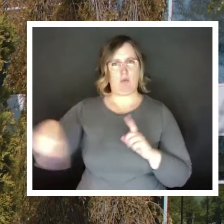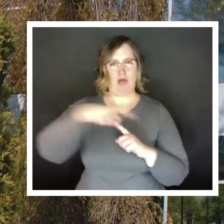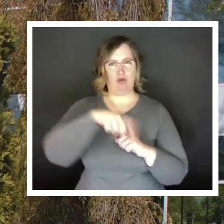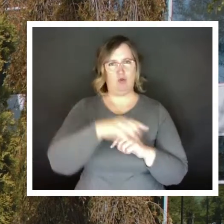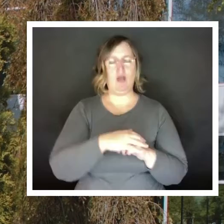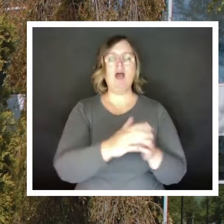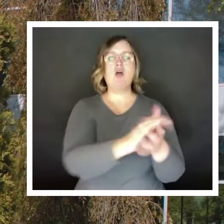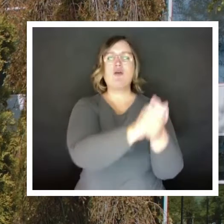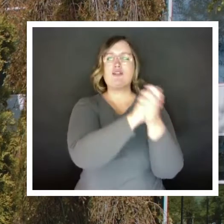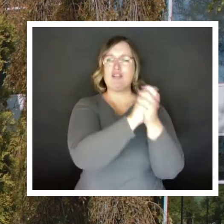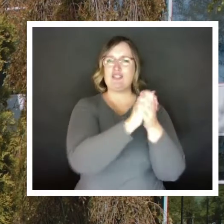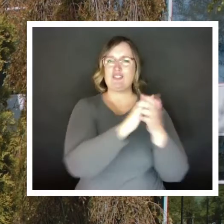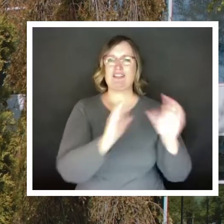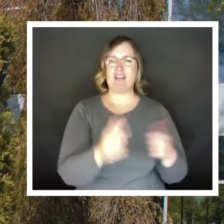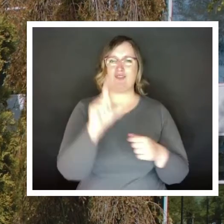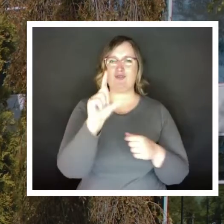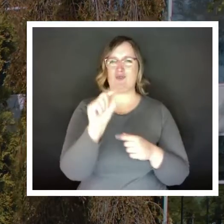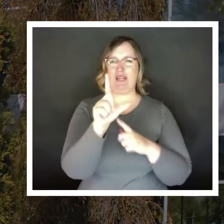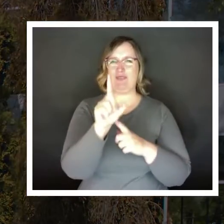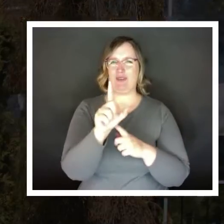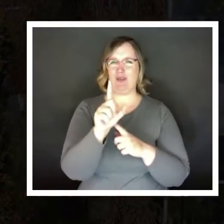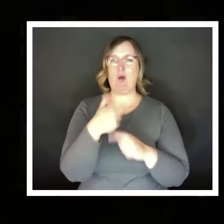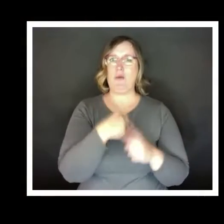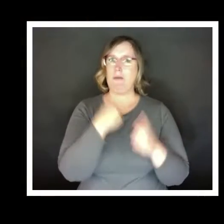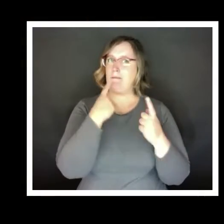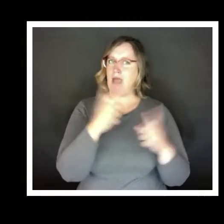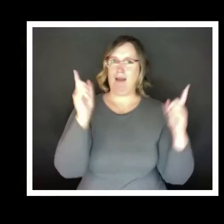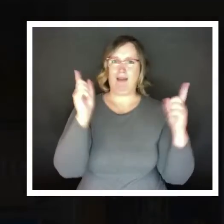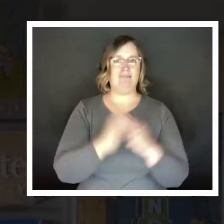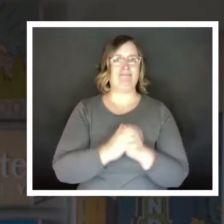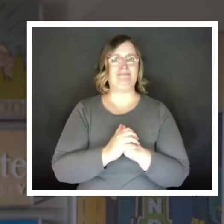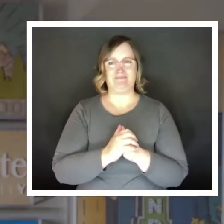Congratulations, class of 2021. We made it.